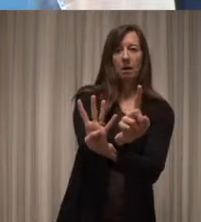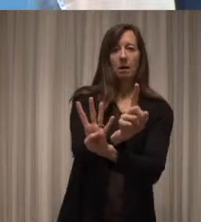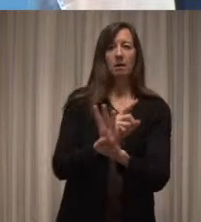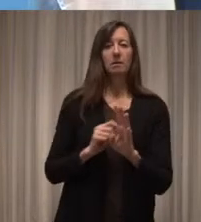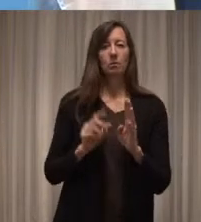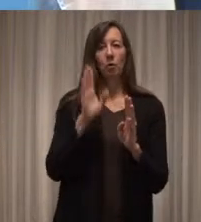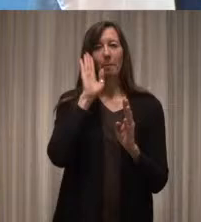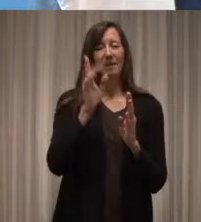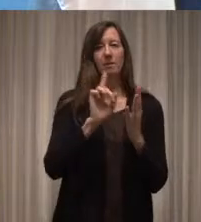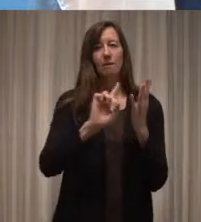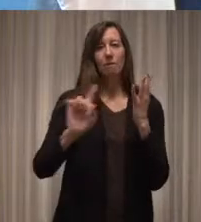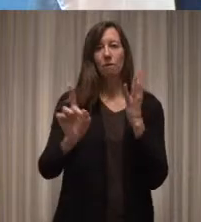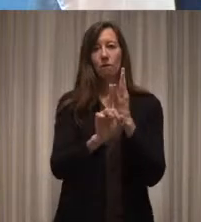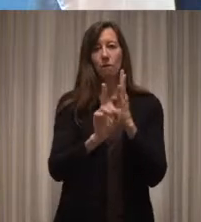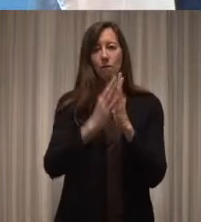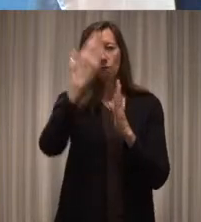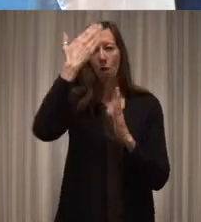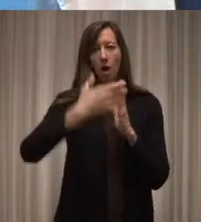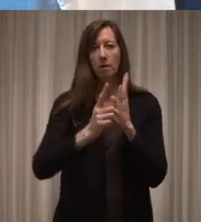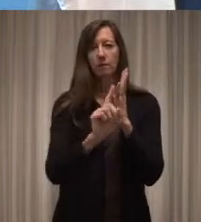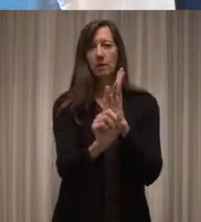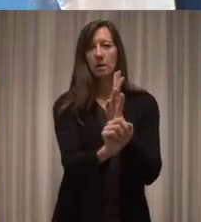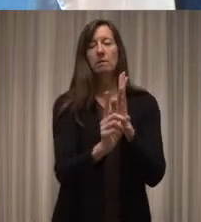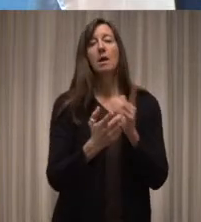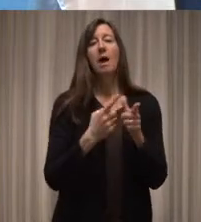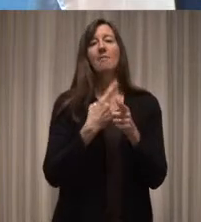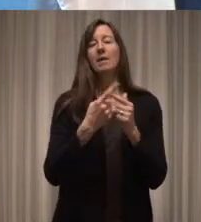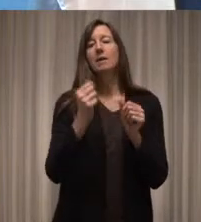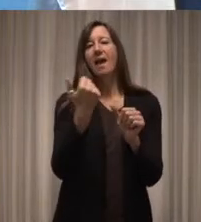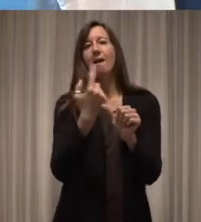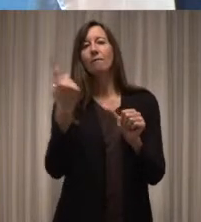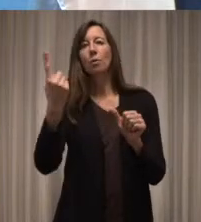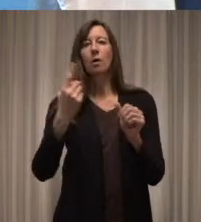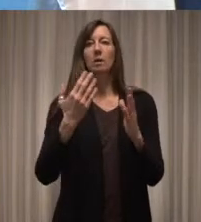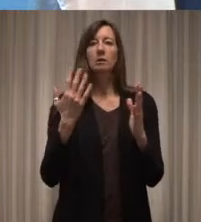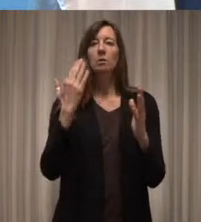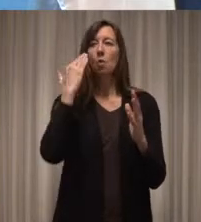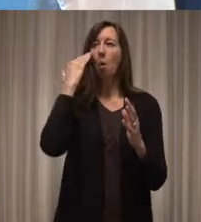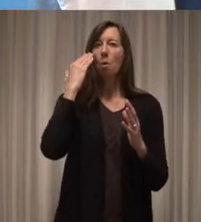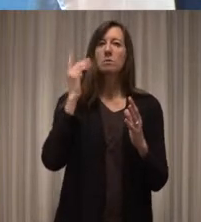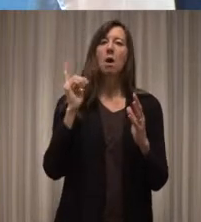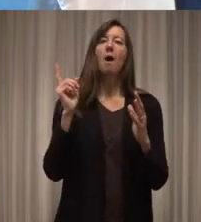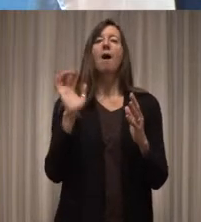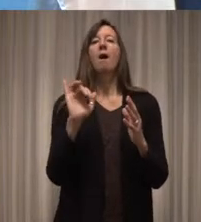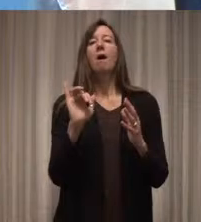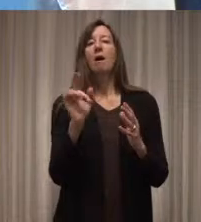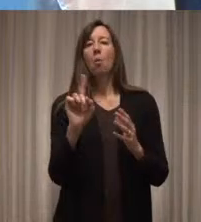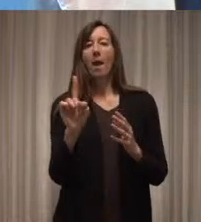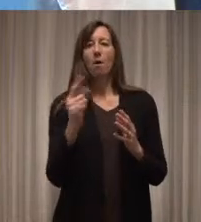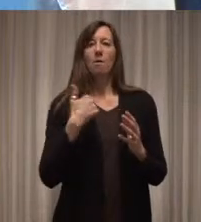resident understand where they generally fit in that line, so that at least we have some sense of